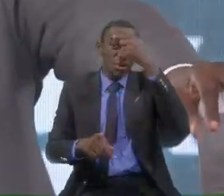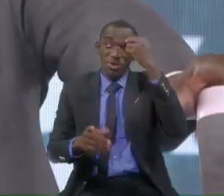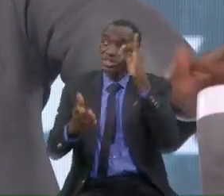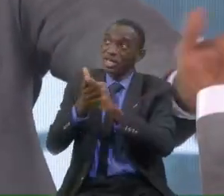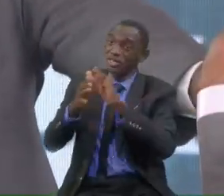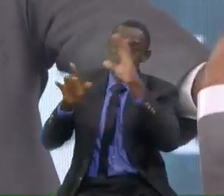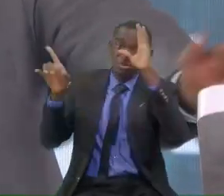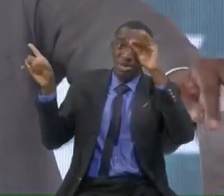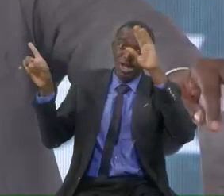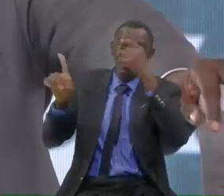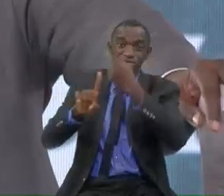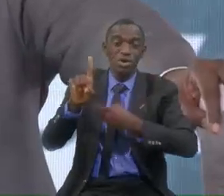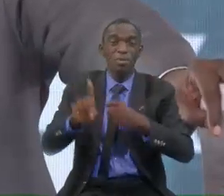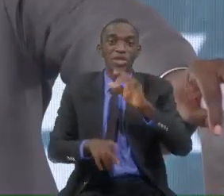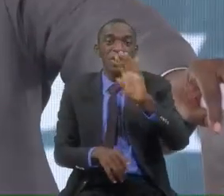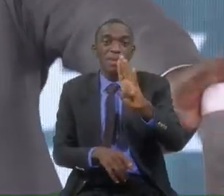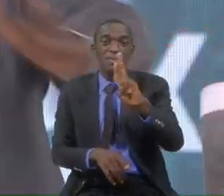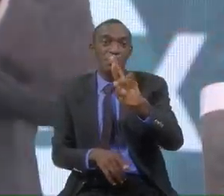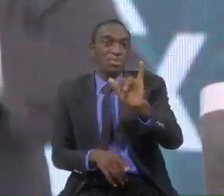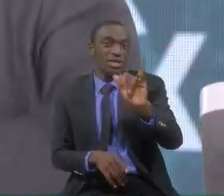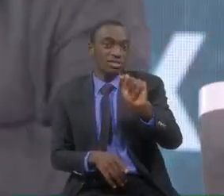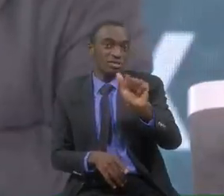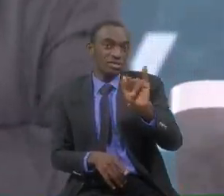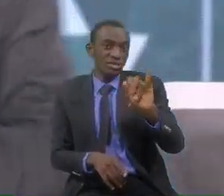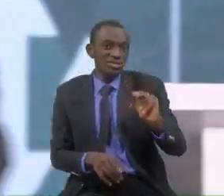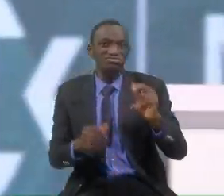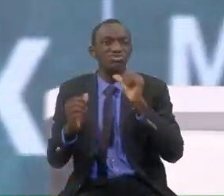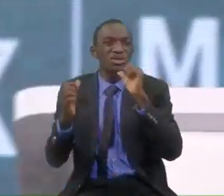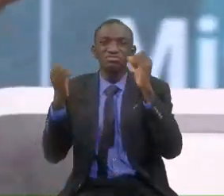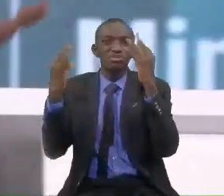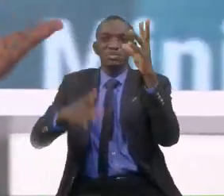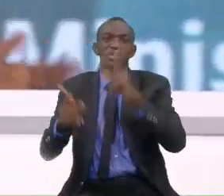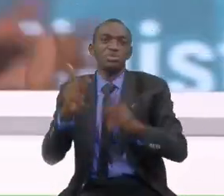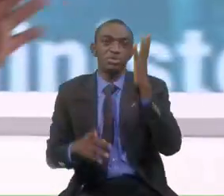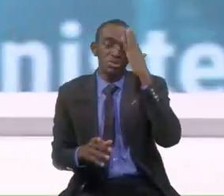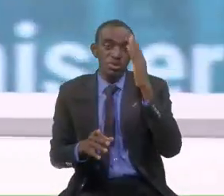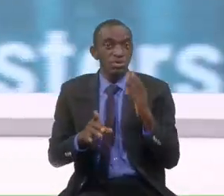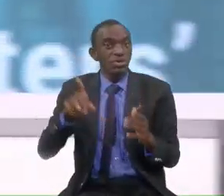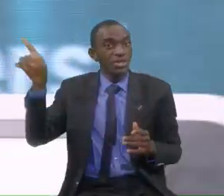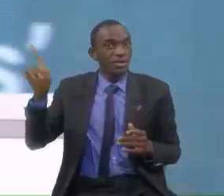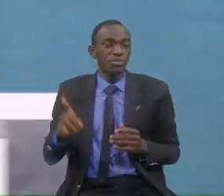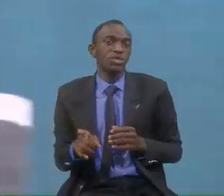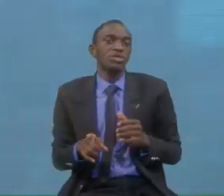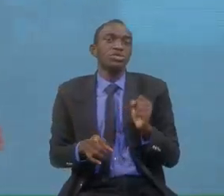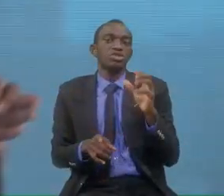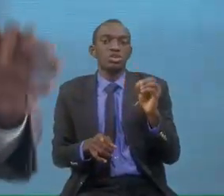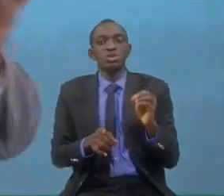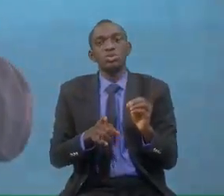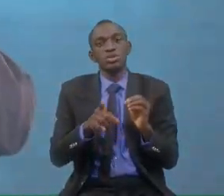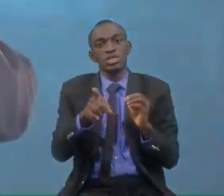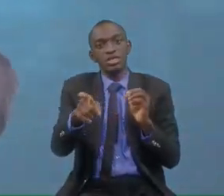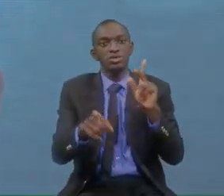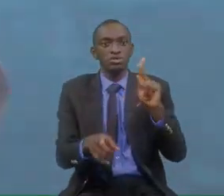from Britain is not well known here. I said, all right. And so I went there not to